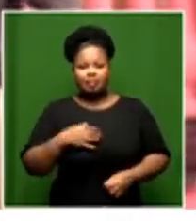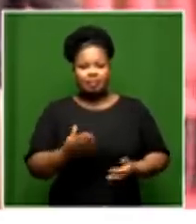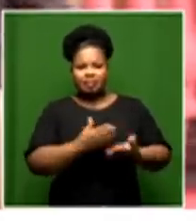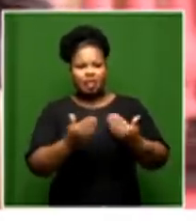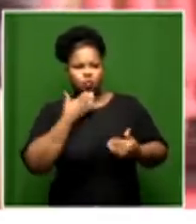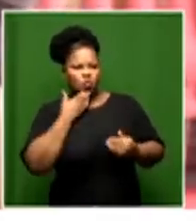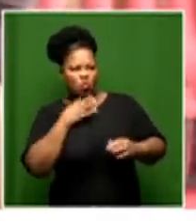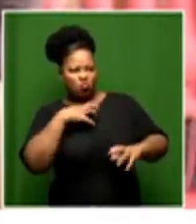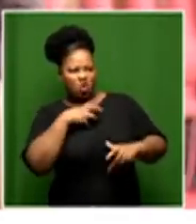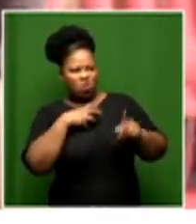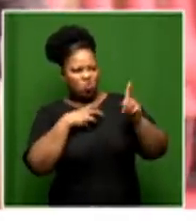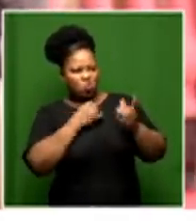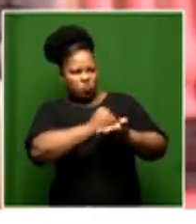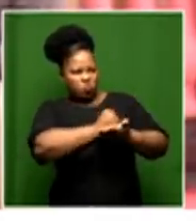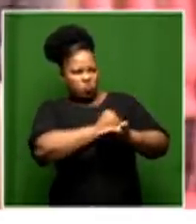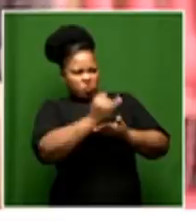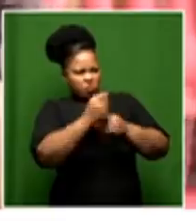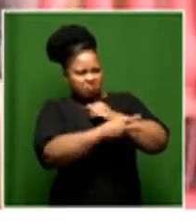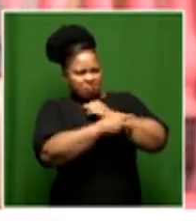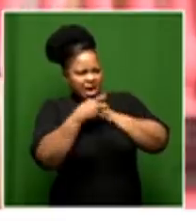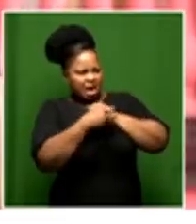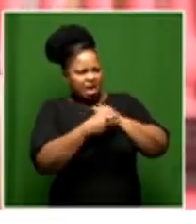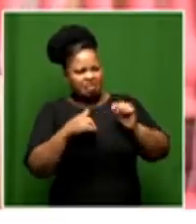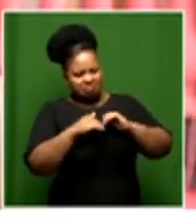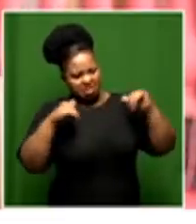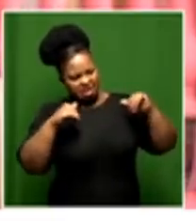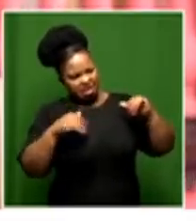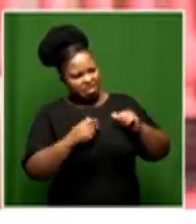who adapt to be in the sins of incumbents.